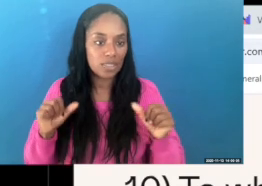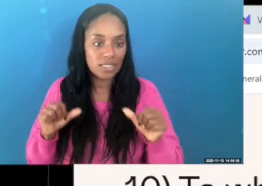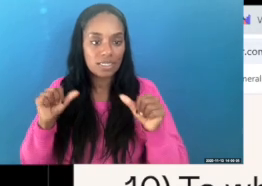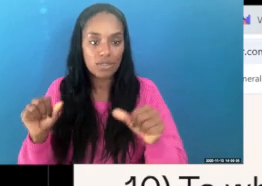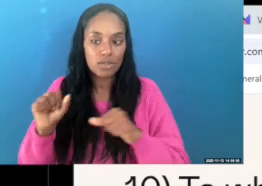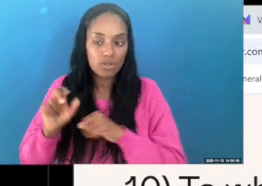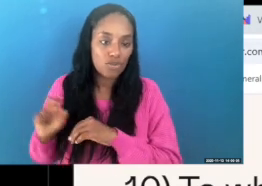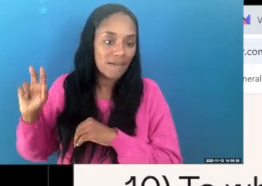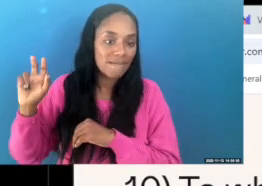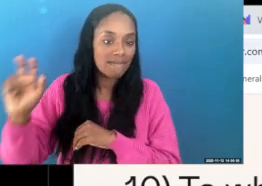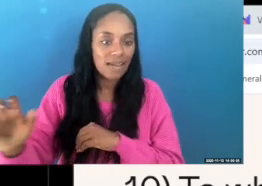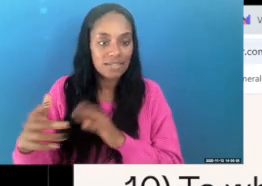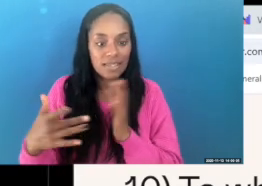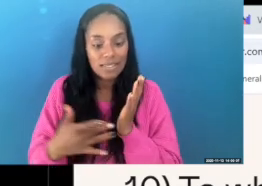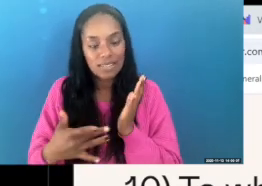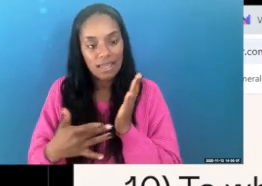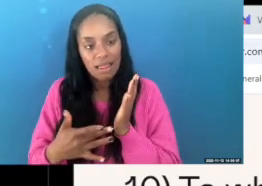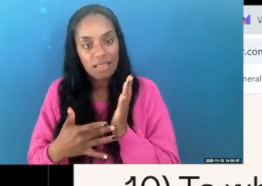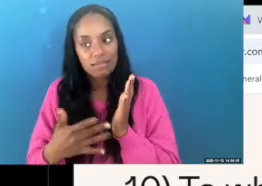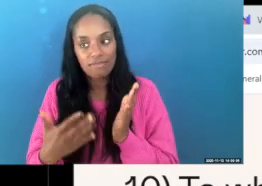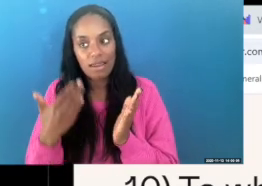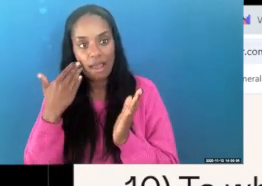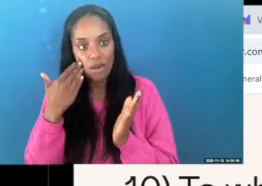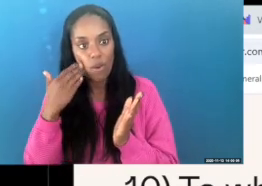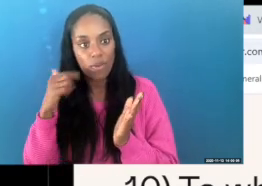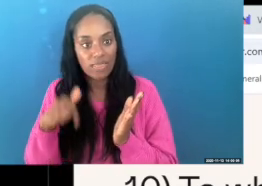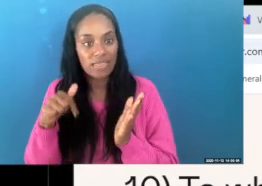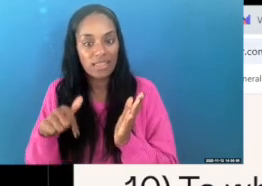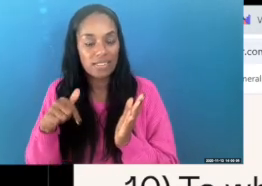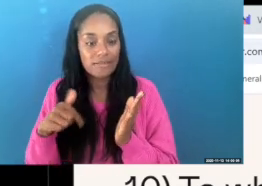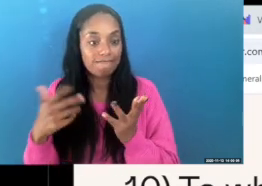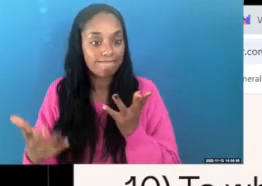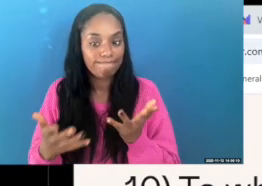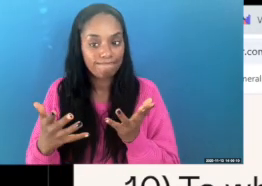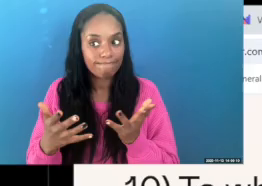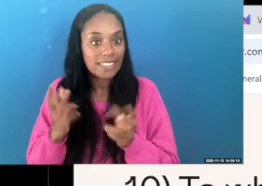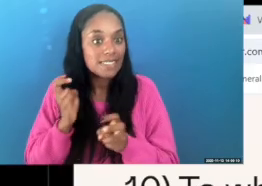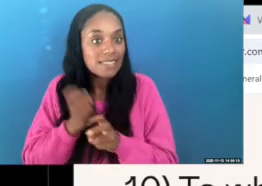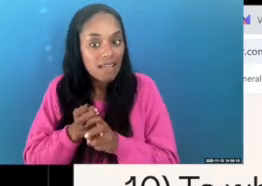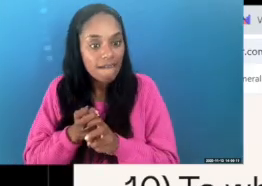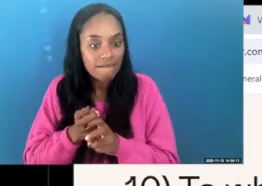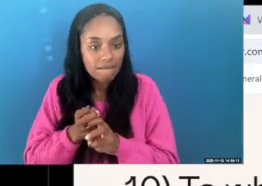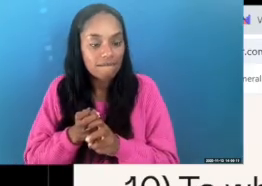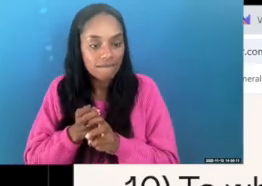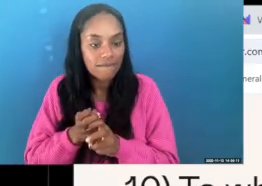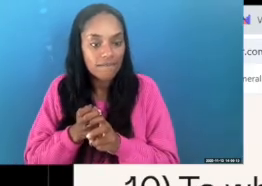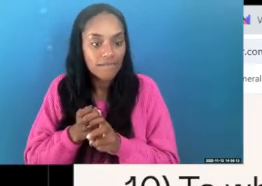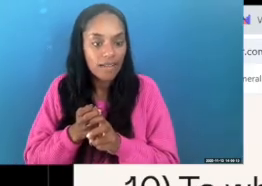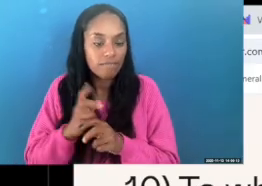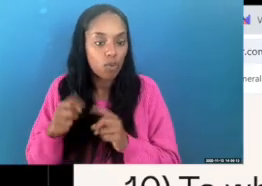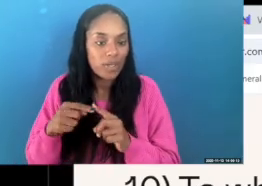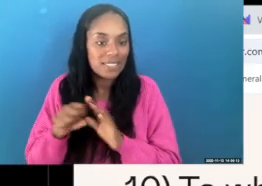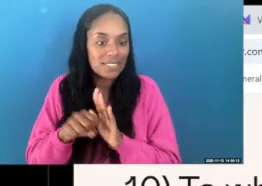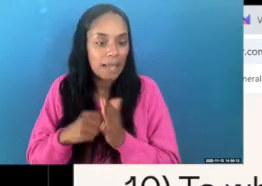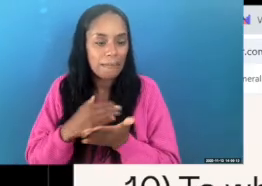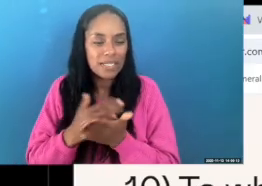7 years due to the amount of air pollution in these areas. So for that matter, I think we need to